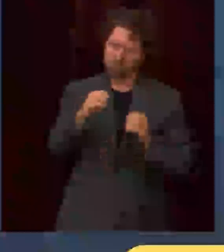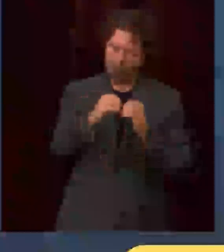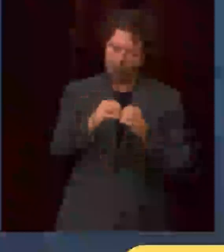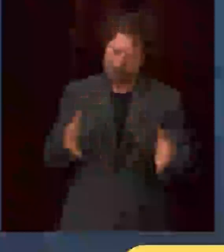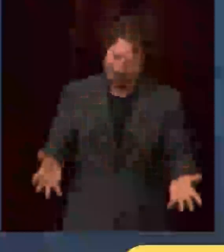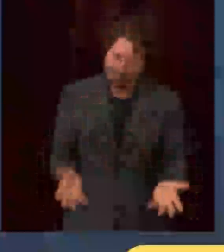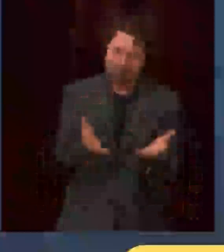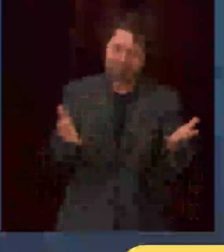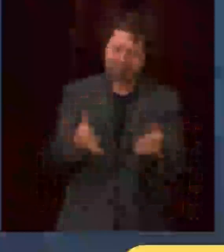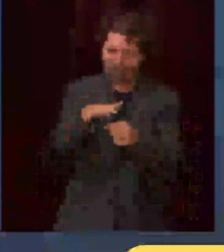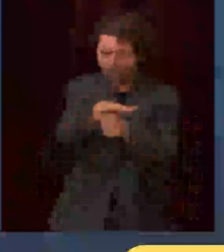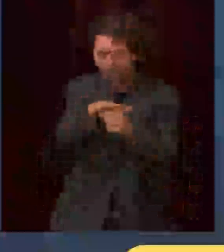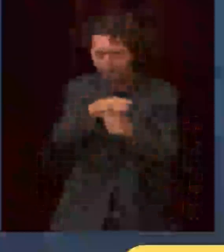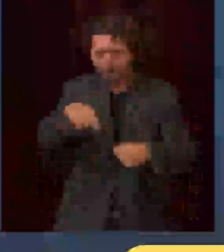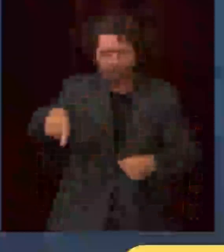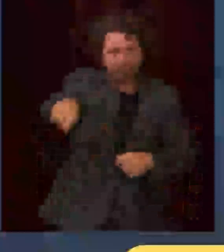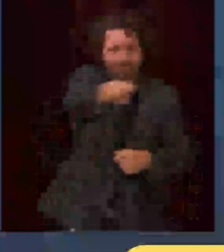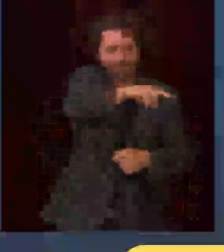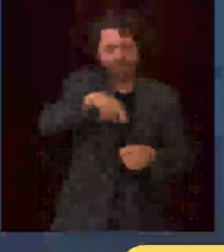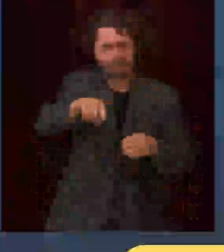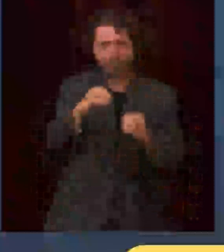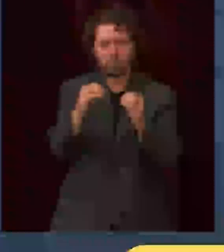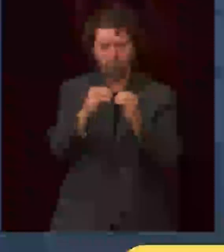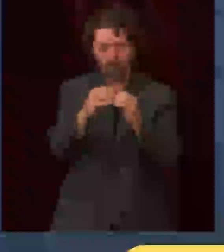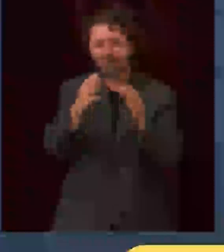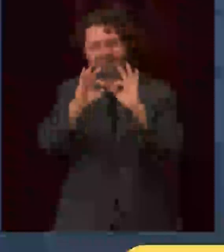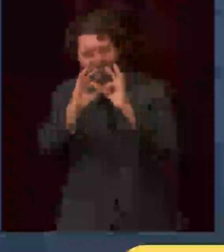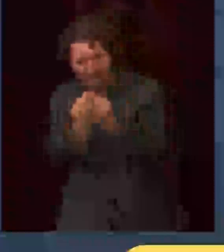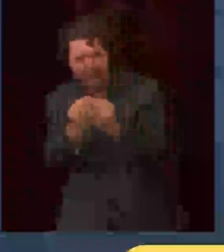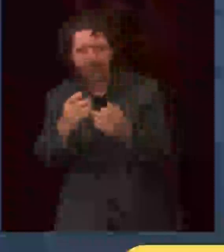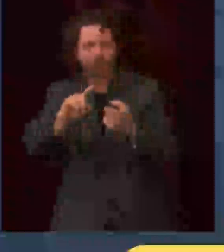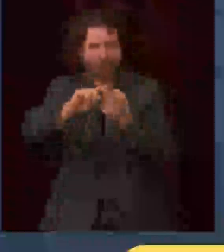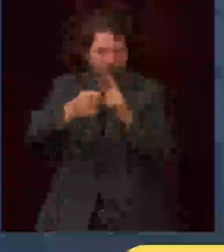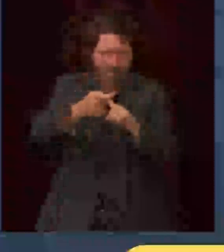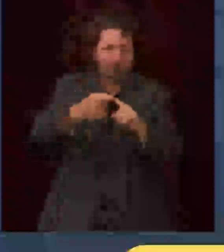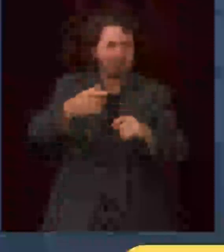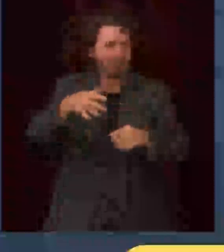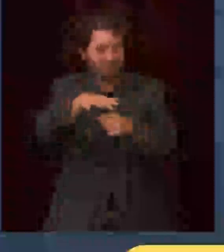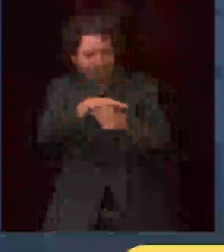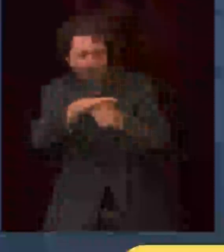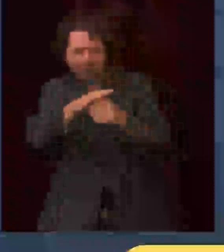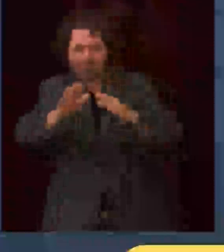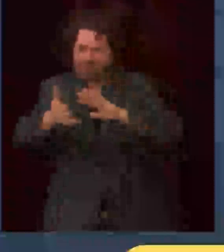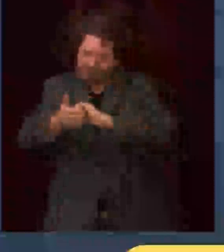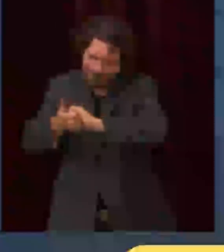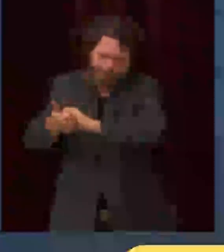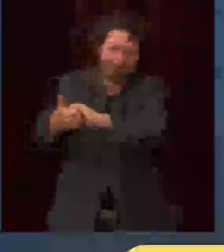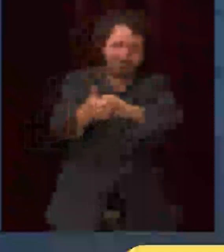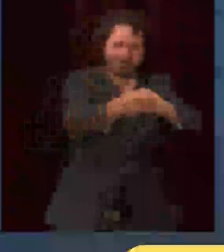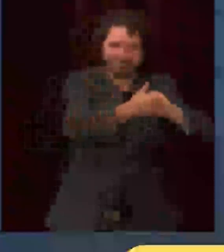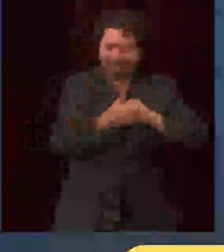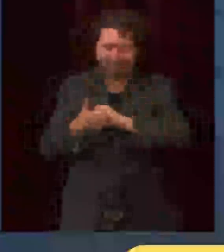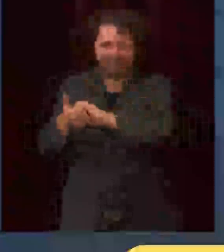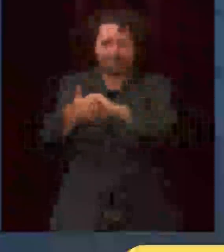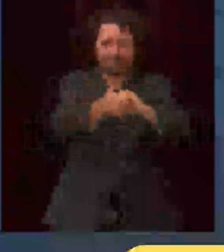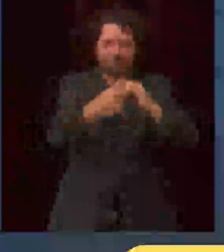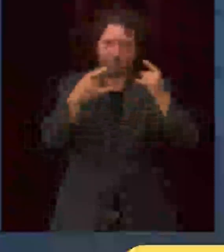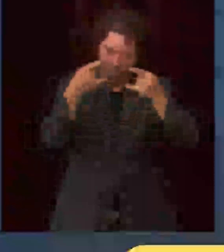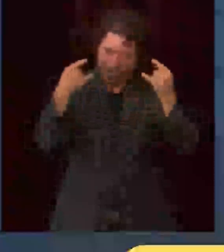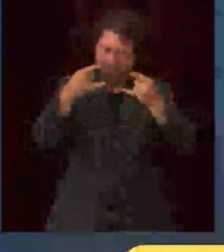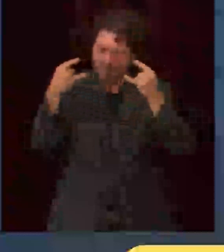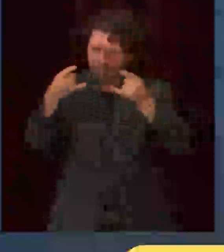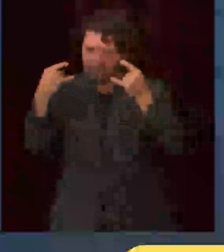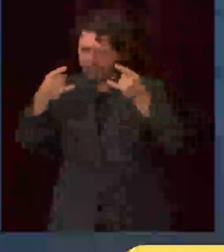members, can really pull together on this because it is the most dangerous spot in the